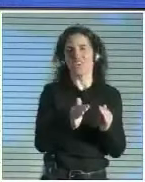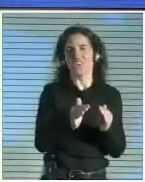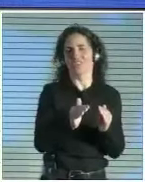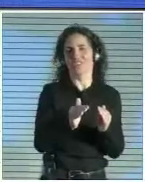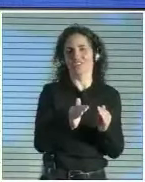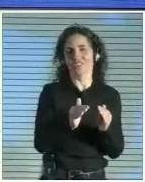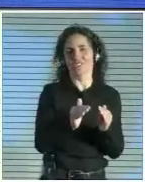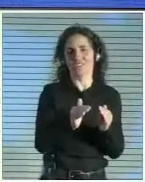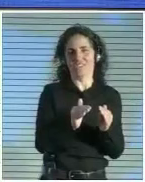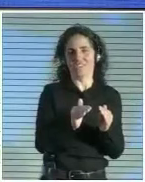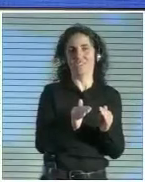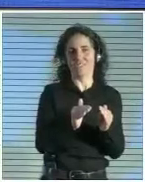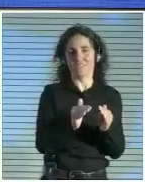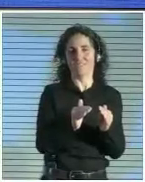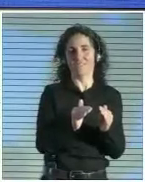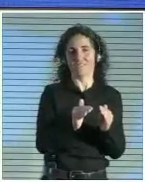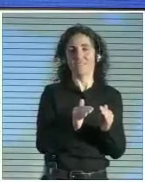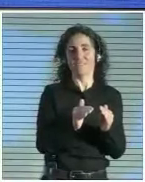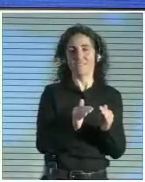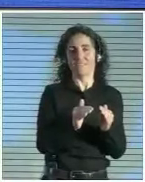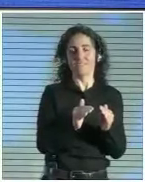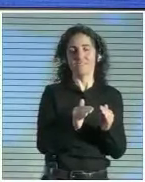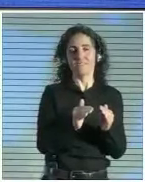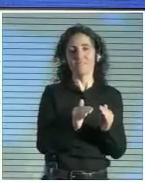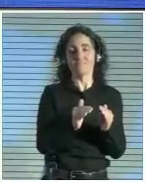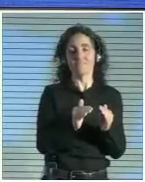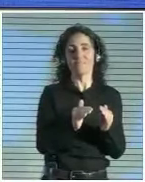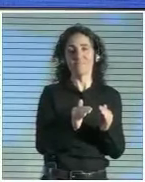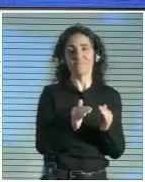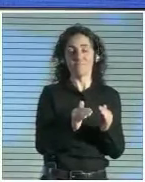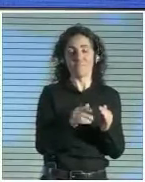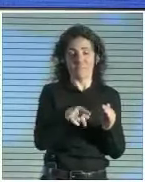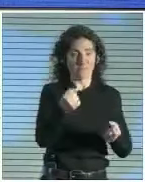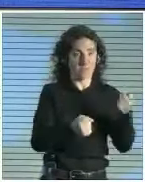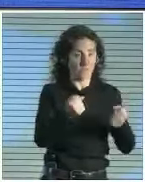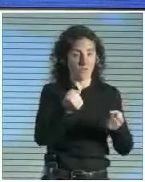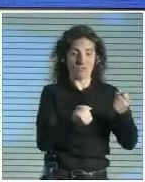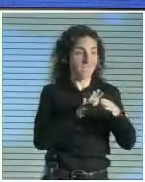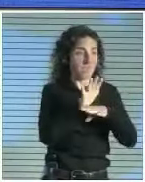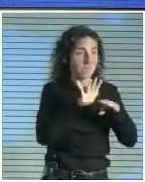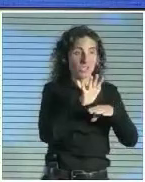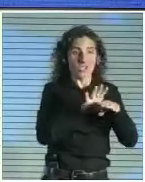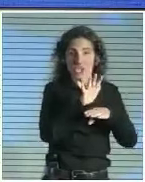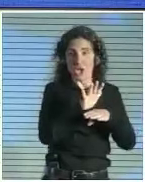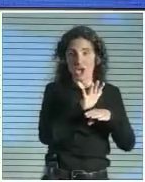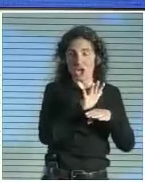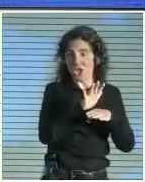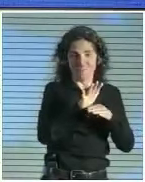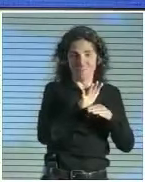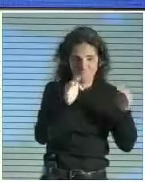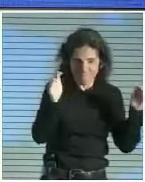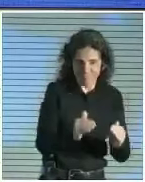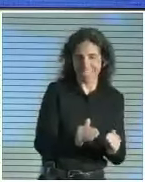the sustainability, to be also ecological sustainable, because the social sustainability and